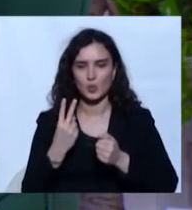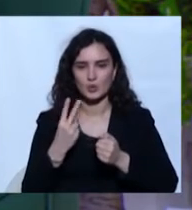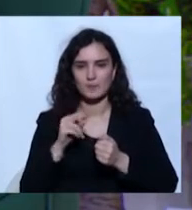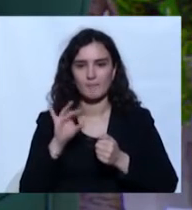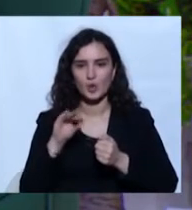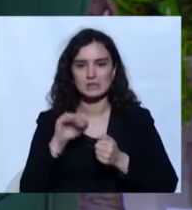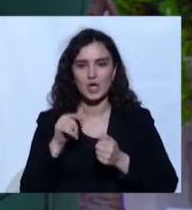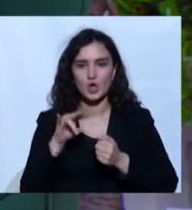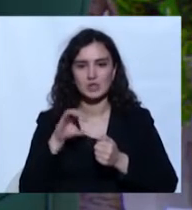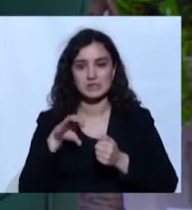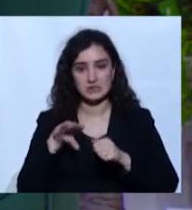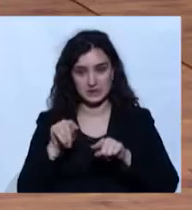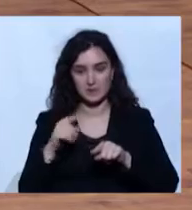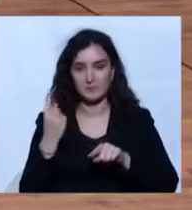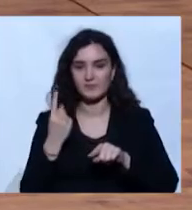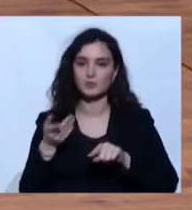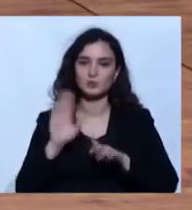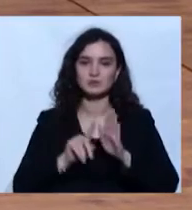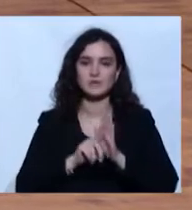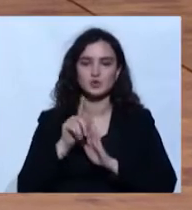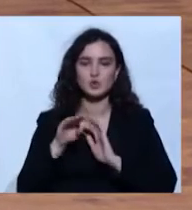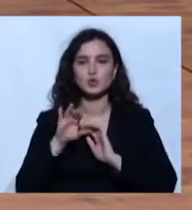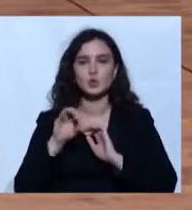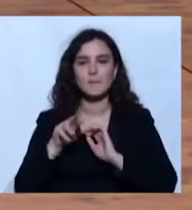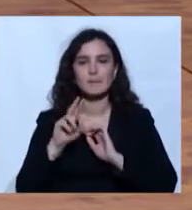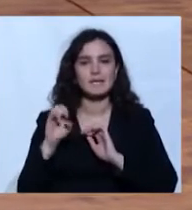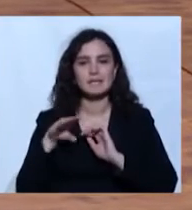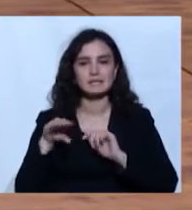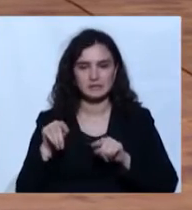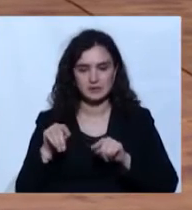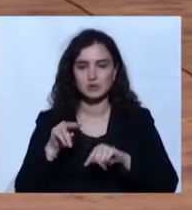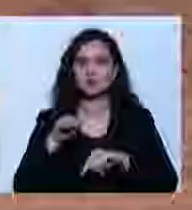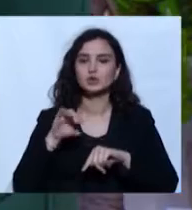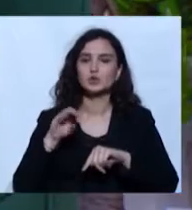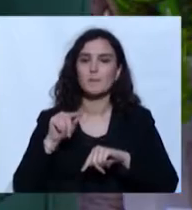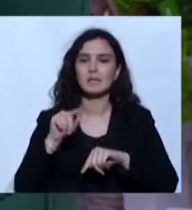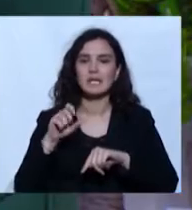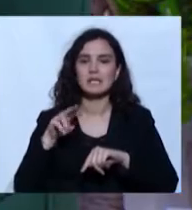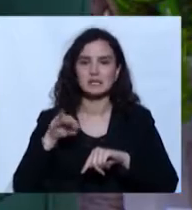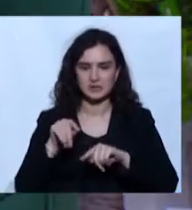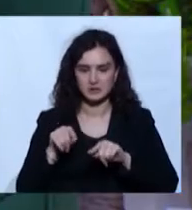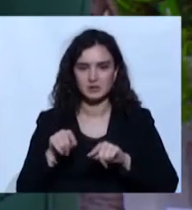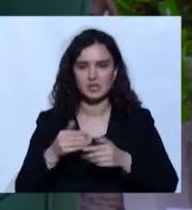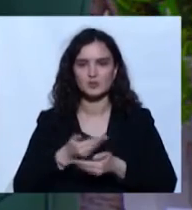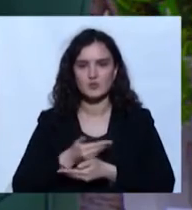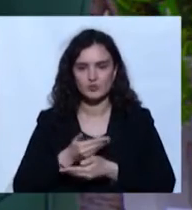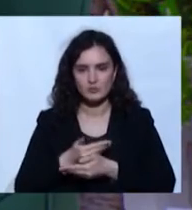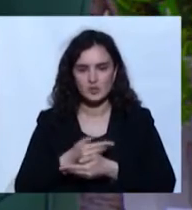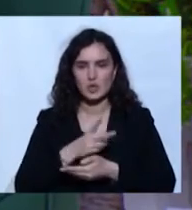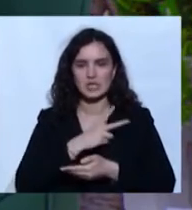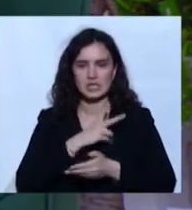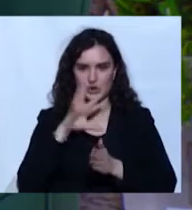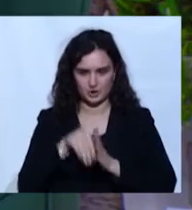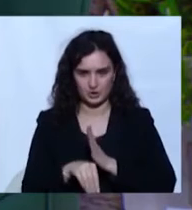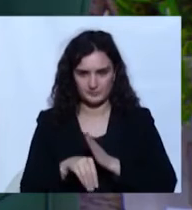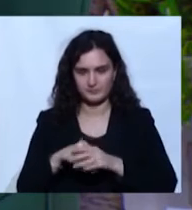two protagonists. First, let's start with Tom Canty. Now, Tom Canty is a pauper living in